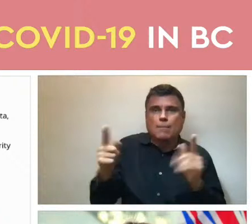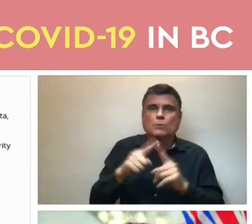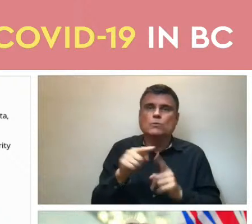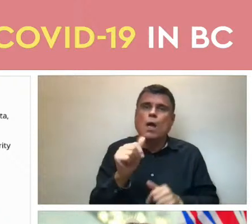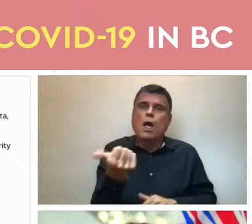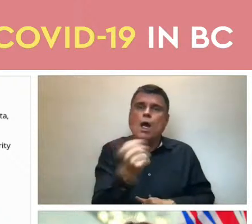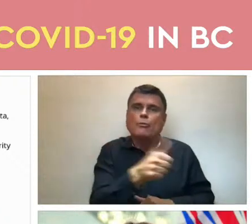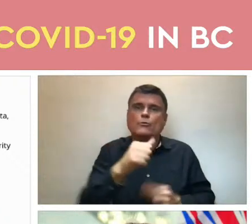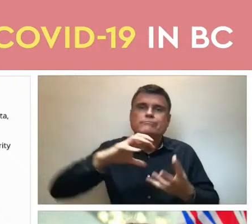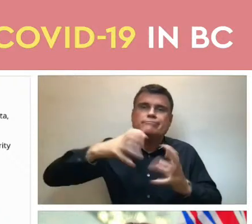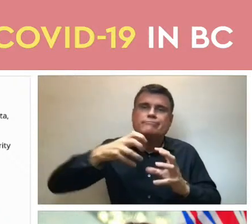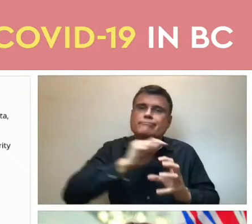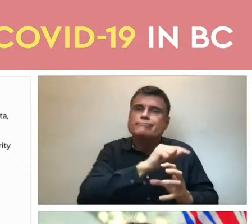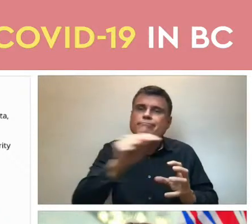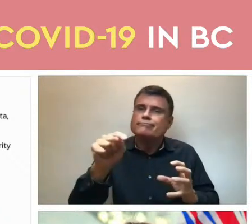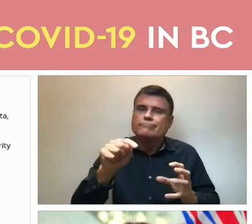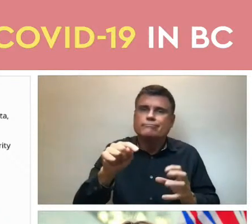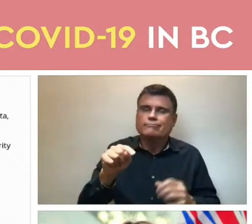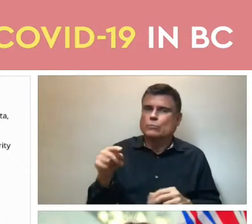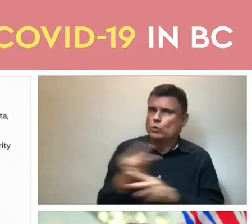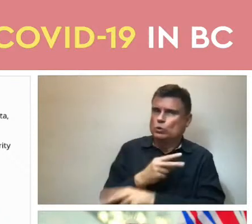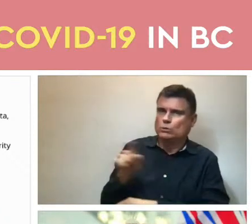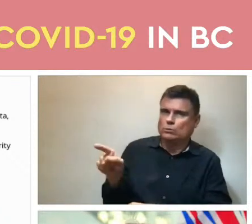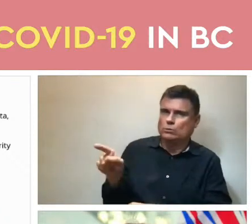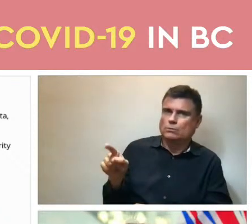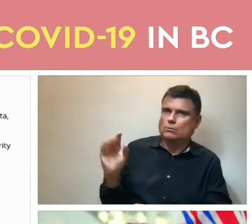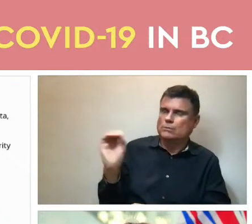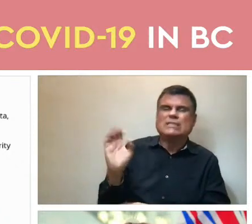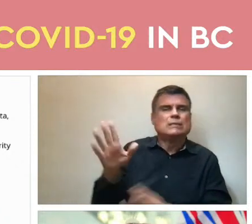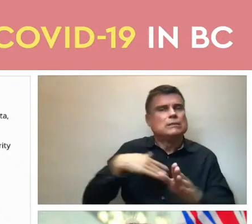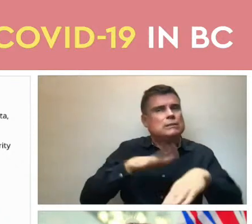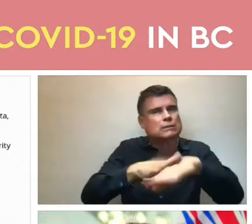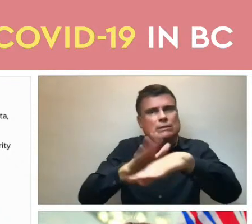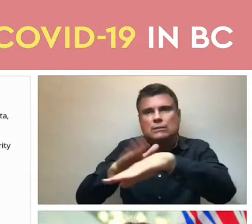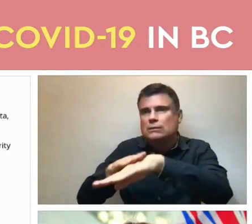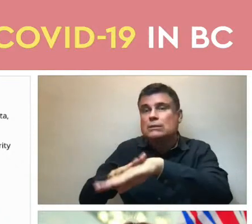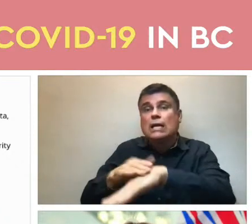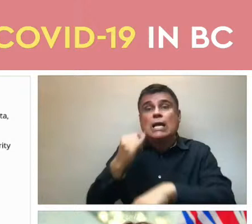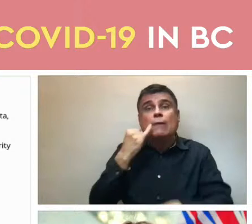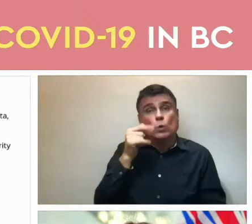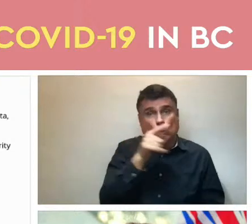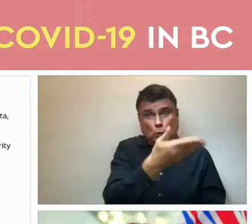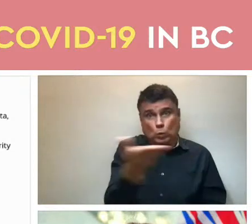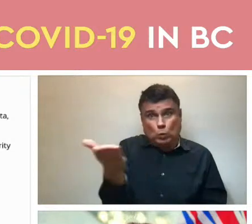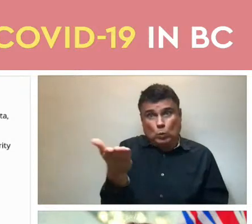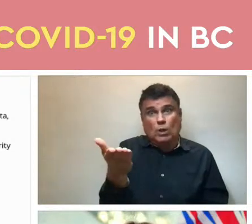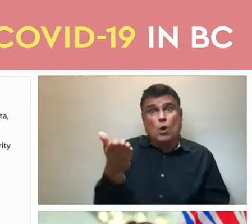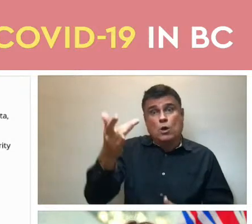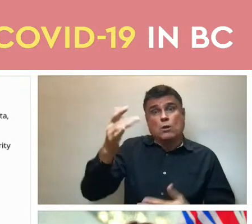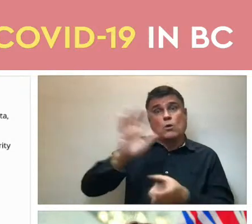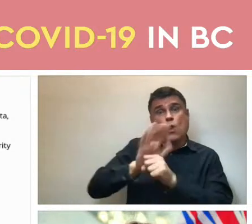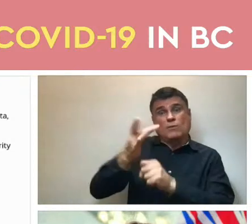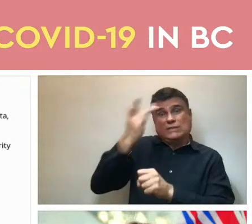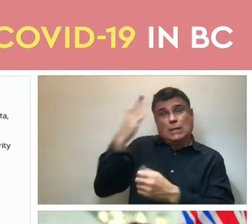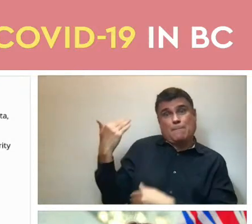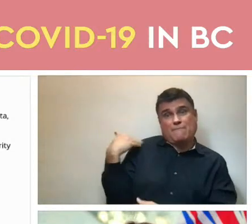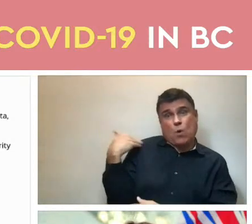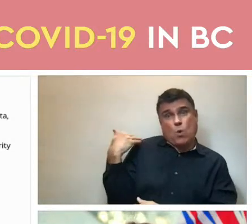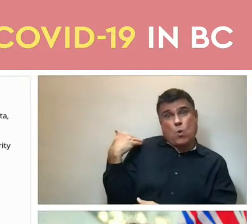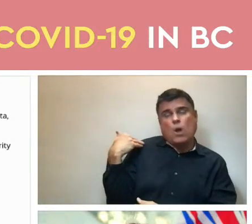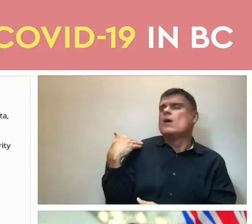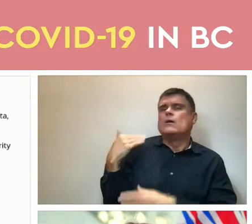is another reason why, more than ever, if you've had a previous infection, you still need to be